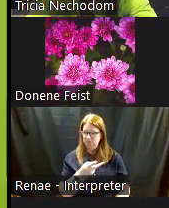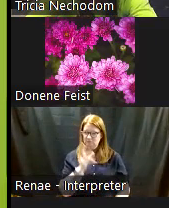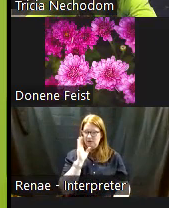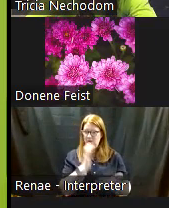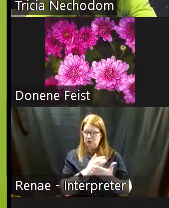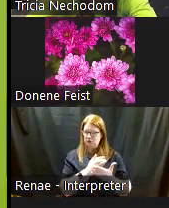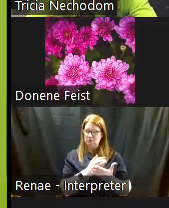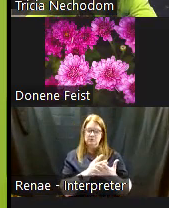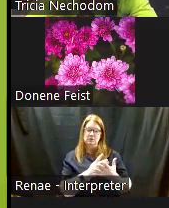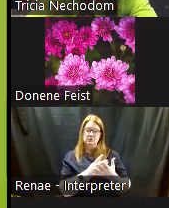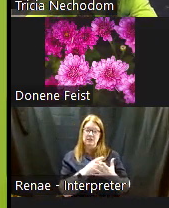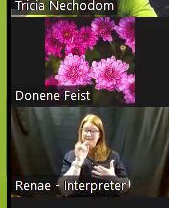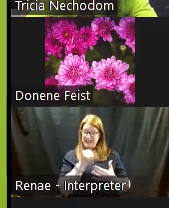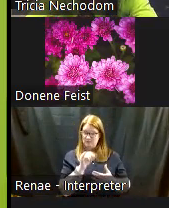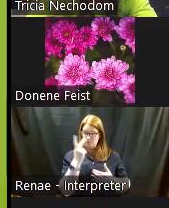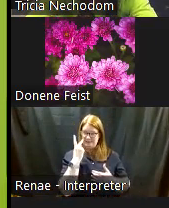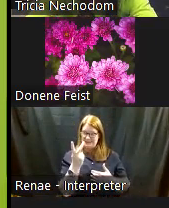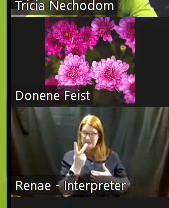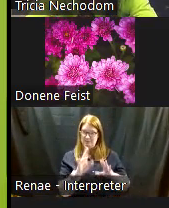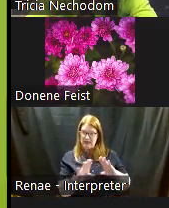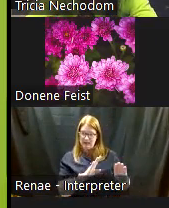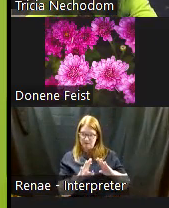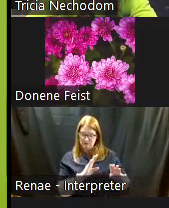ideal babies for testing. Next.